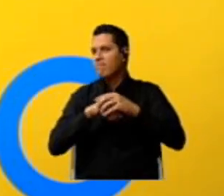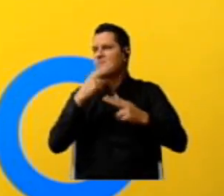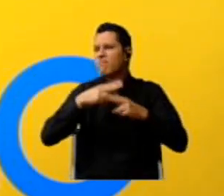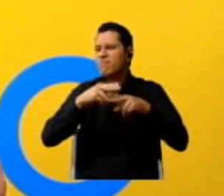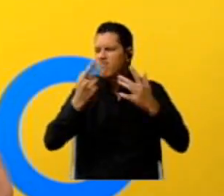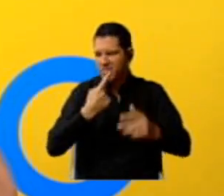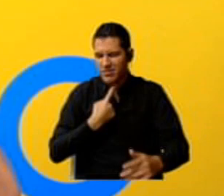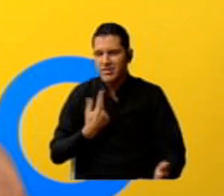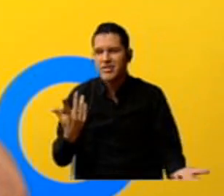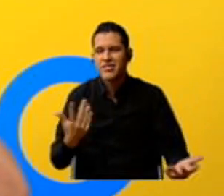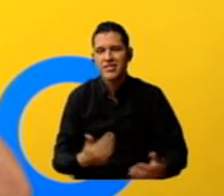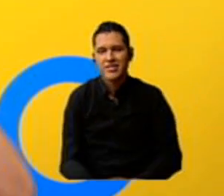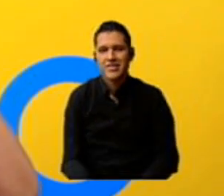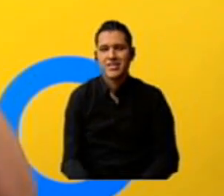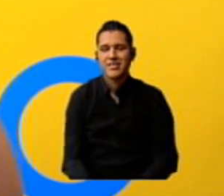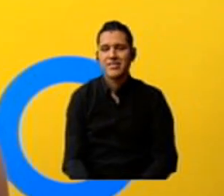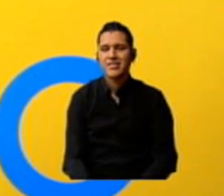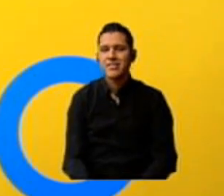me.